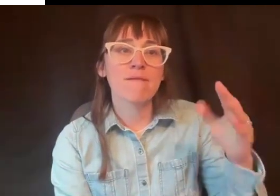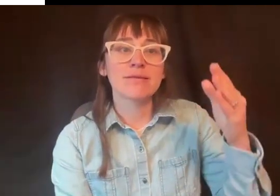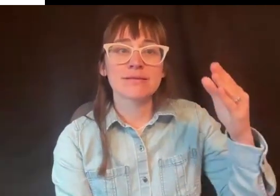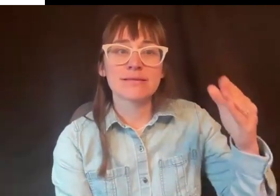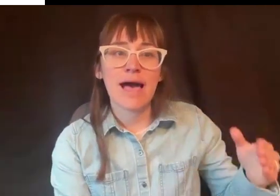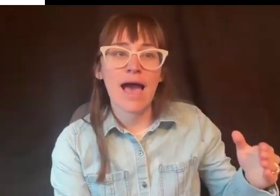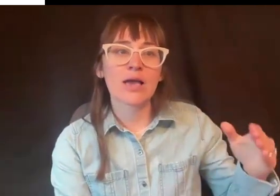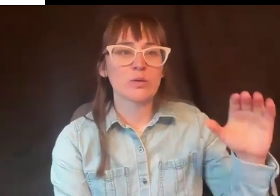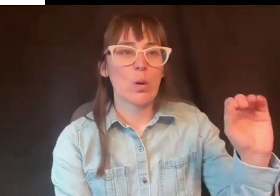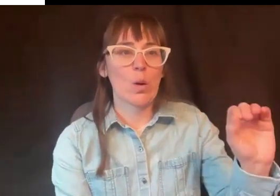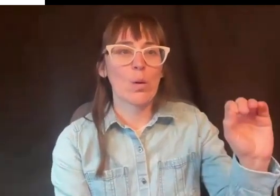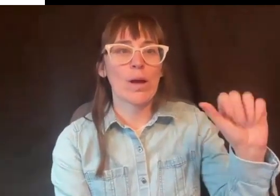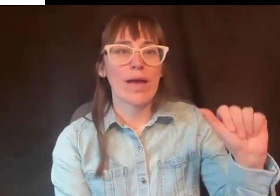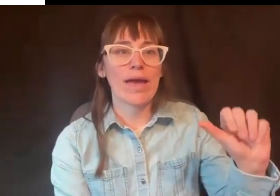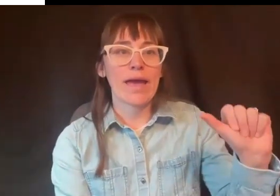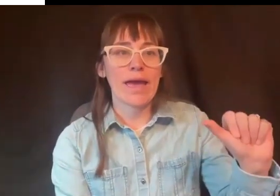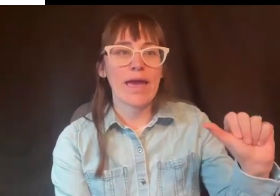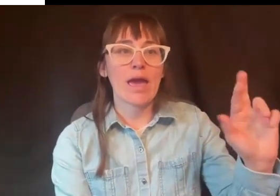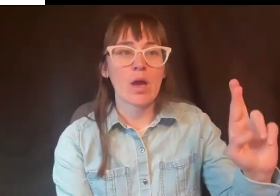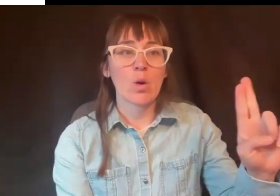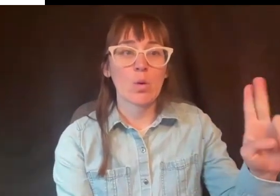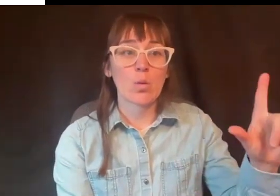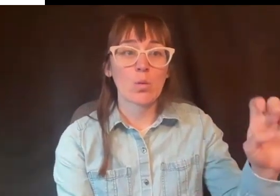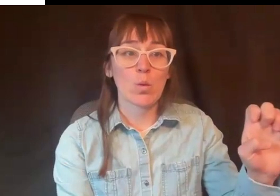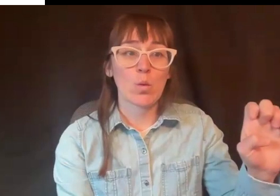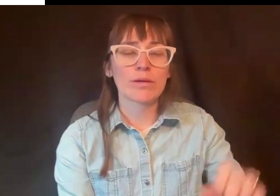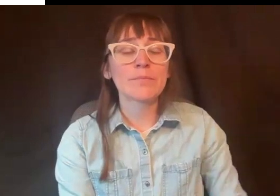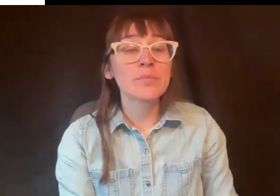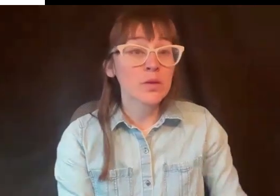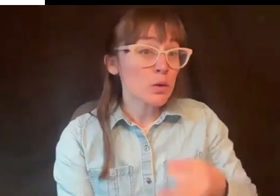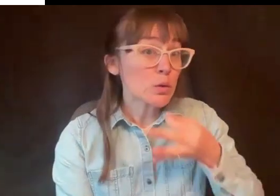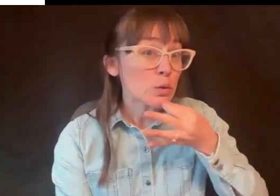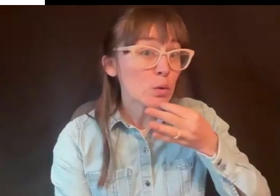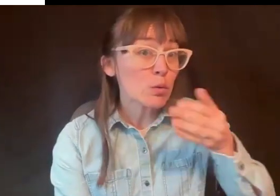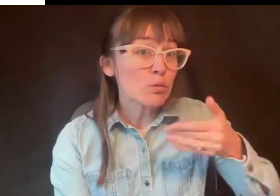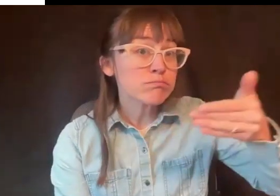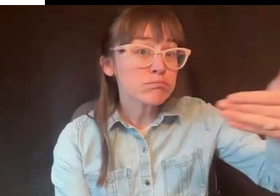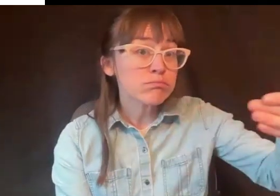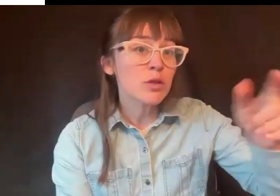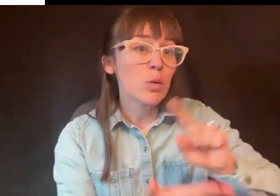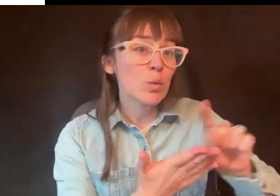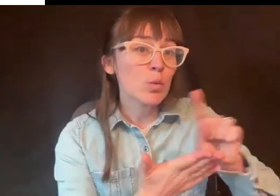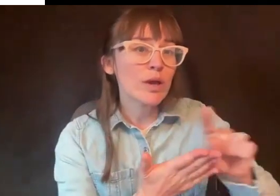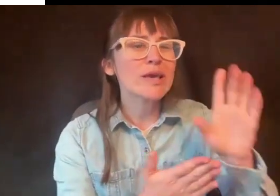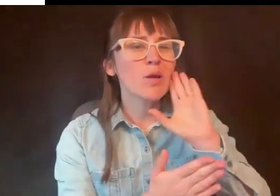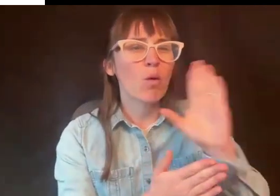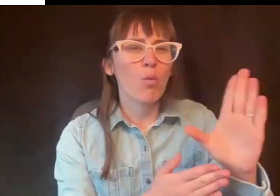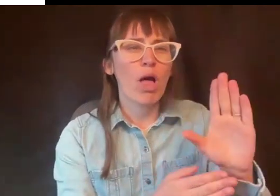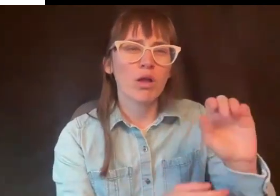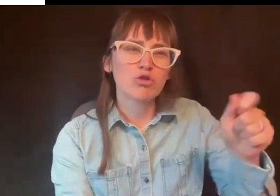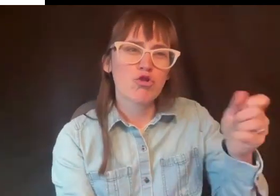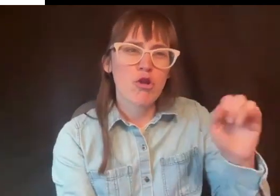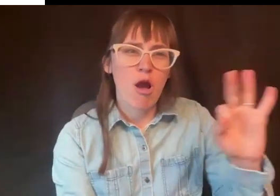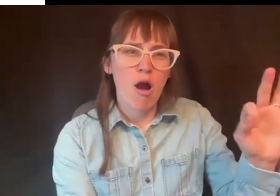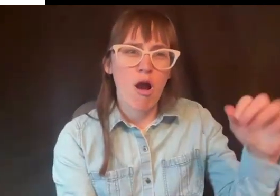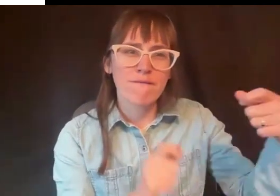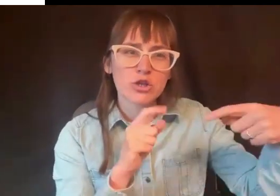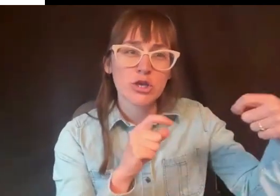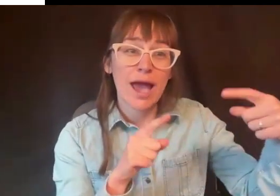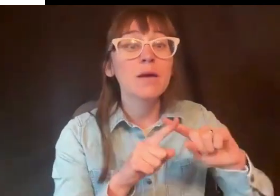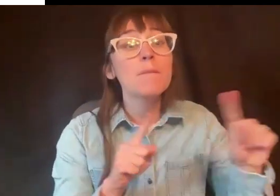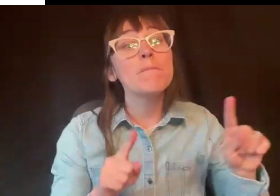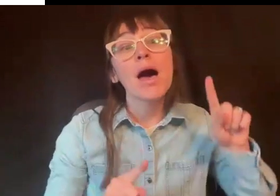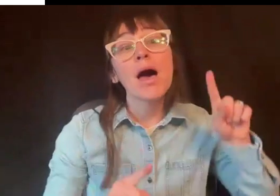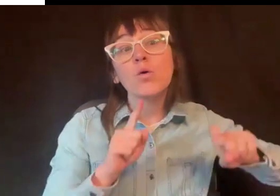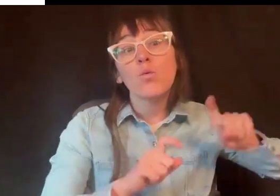ACL.gov/OAArule in the coming weeks. The chat feature is disabled. However, the Q&A feature is available for folks